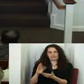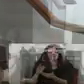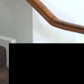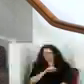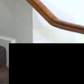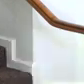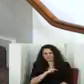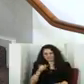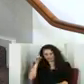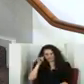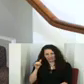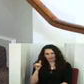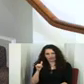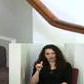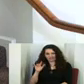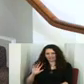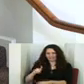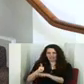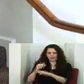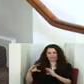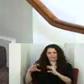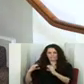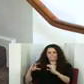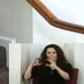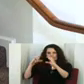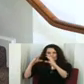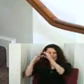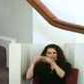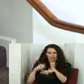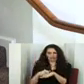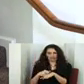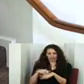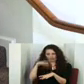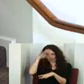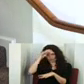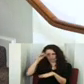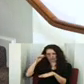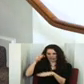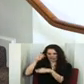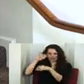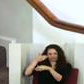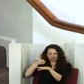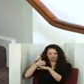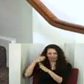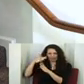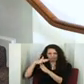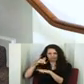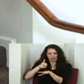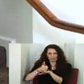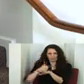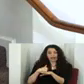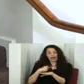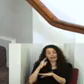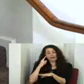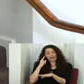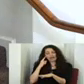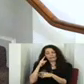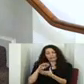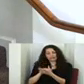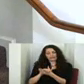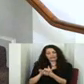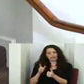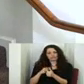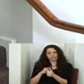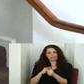top. It's original sin. I believe in original blessing. I believe that the sin of Adam and Eve was